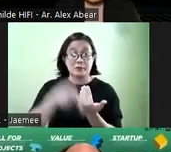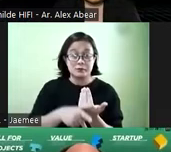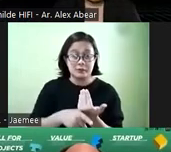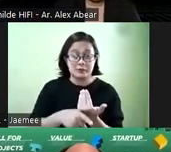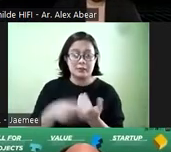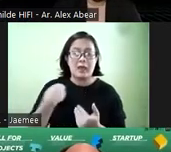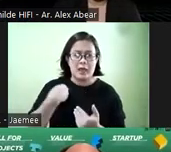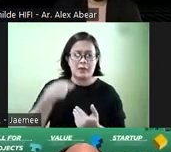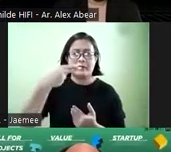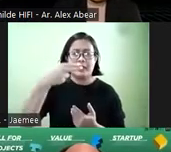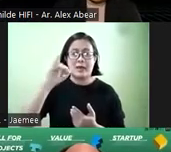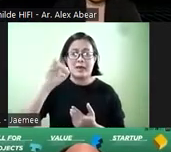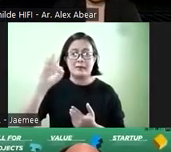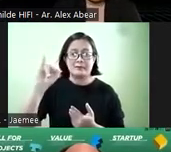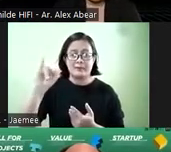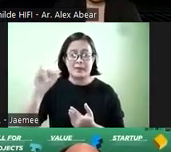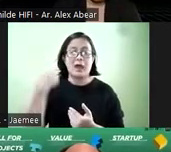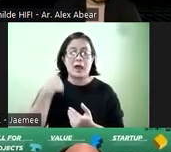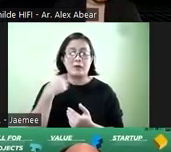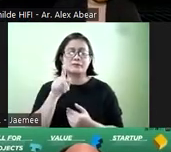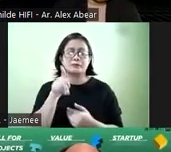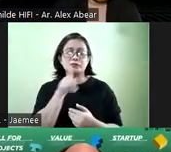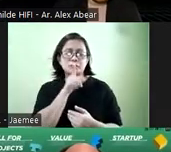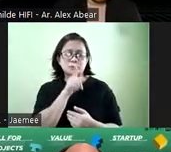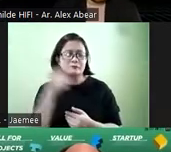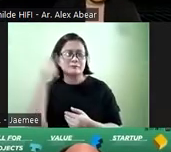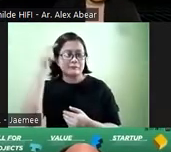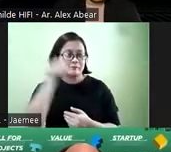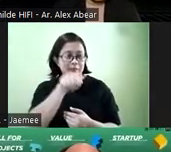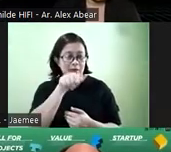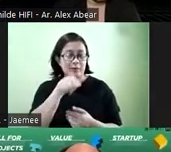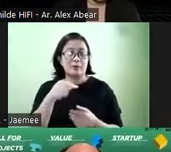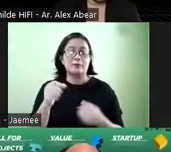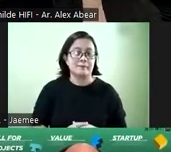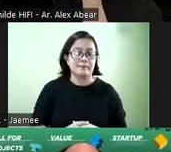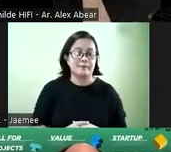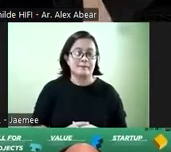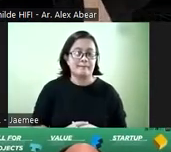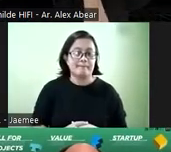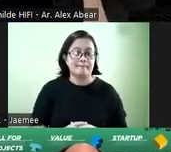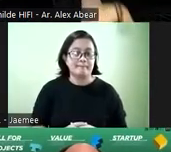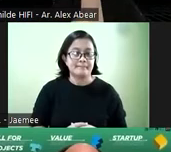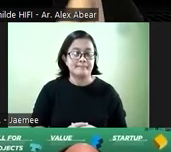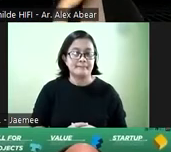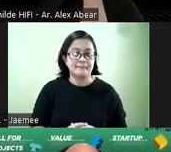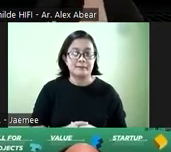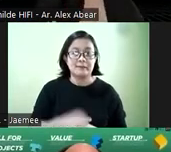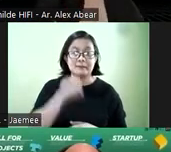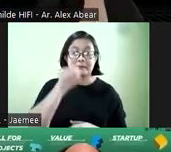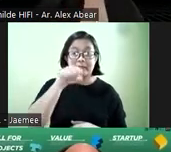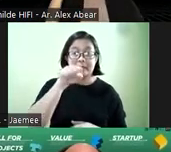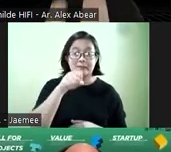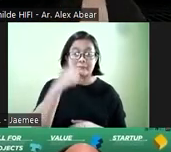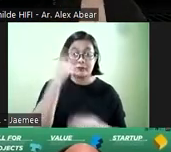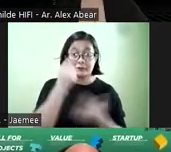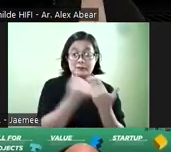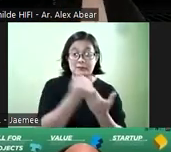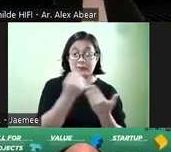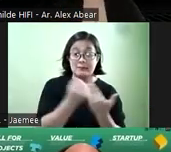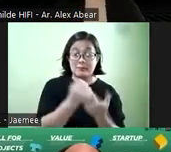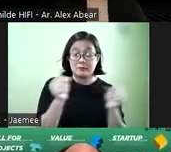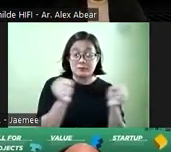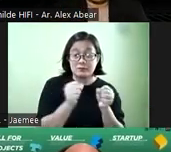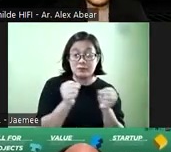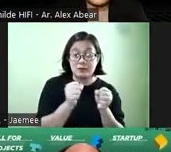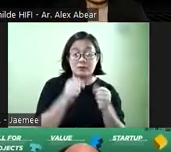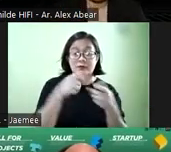already considers you as a founder. You're a founder of that idea. And yes, from the tiny product, there's really an